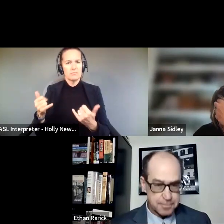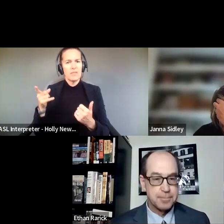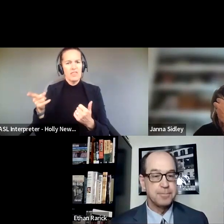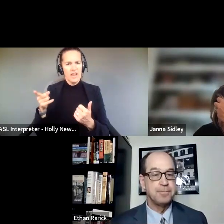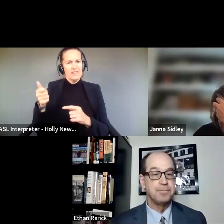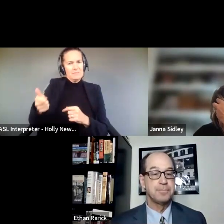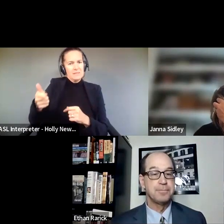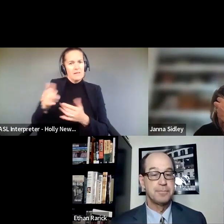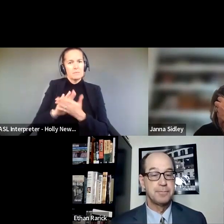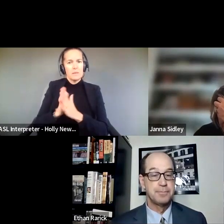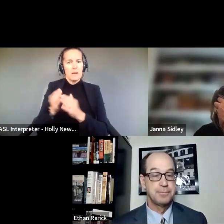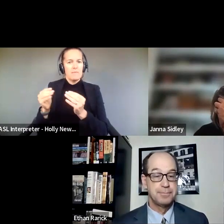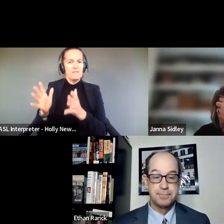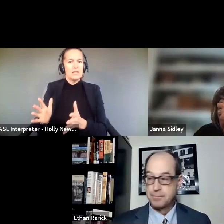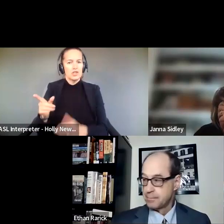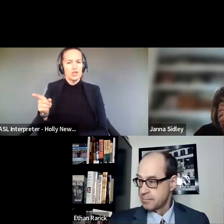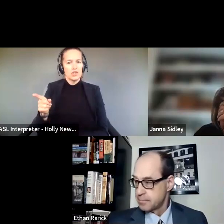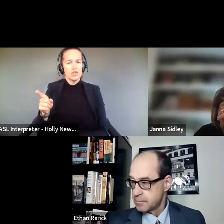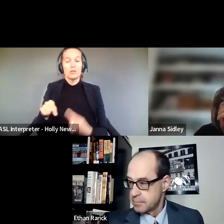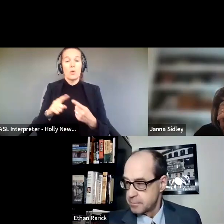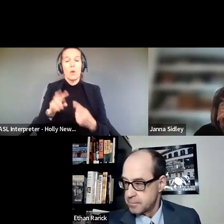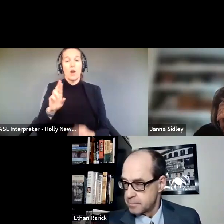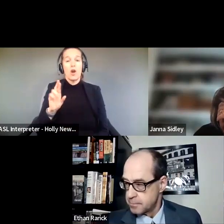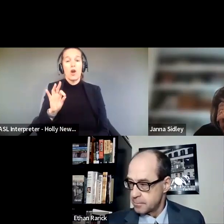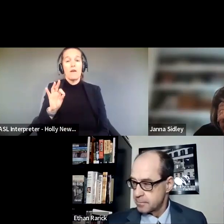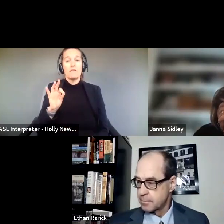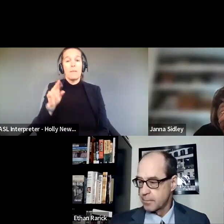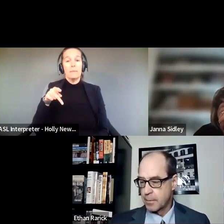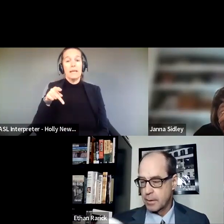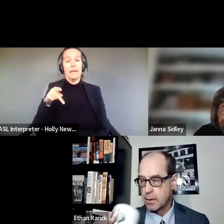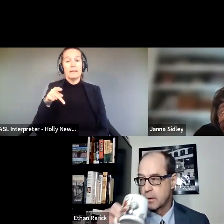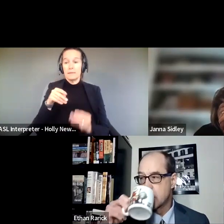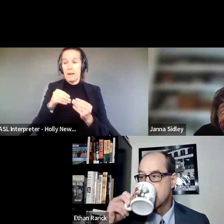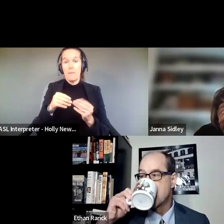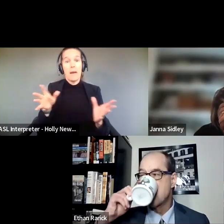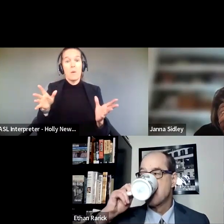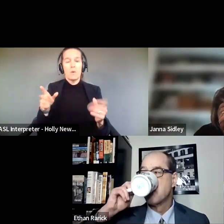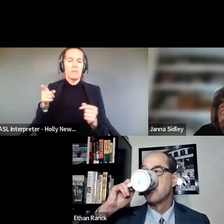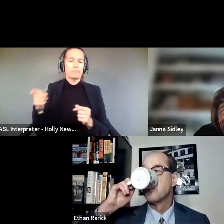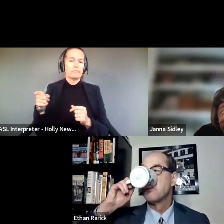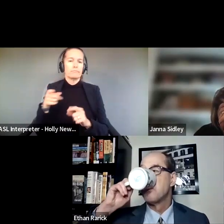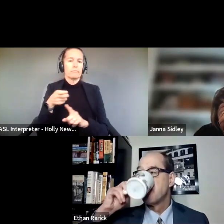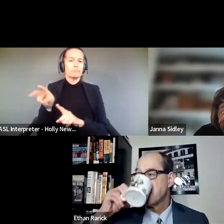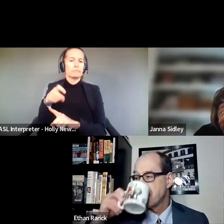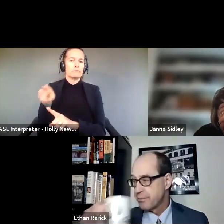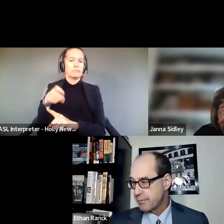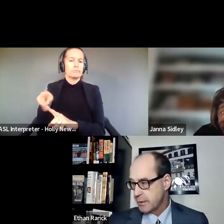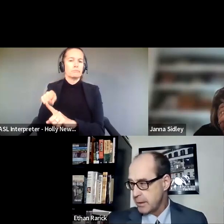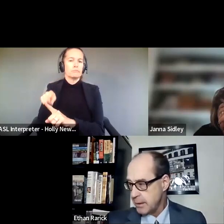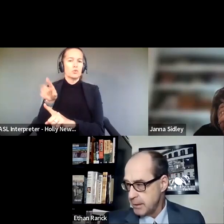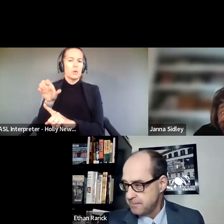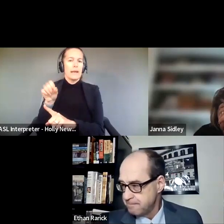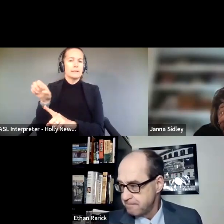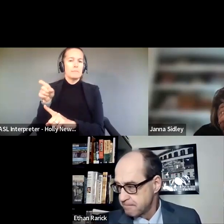vendors. And when the RFPs come out, those case managers get the majority of the RFPs.